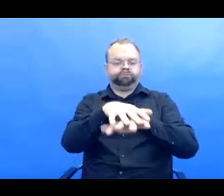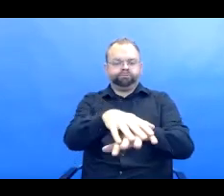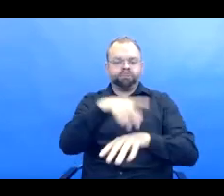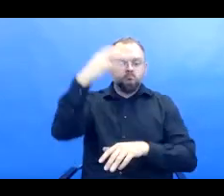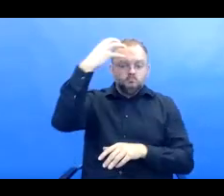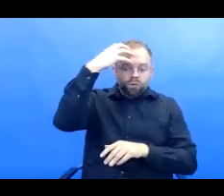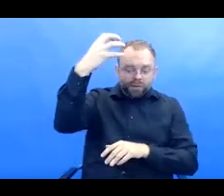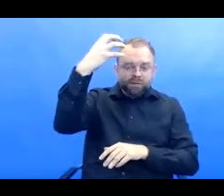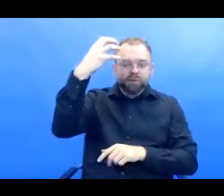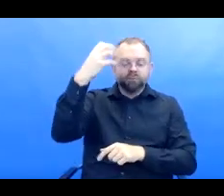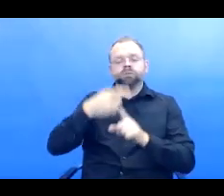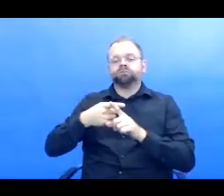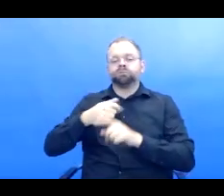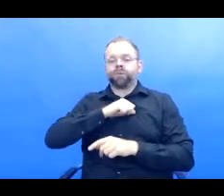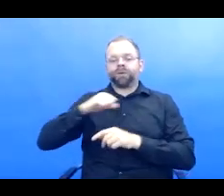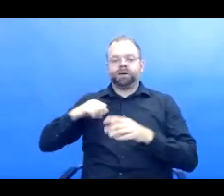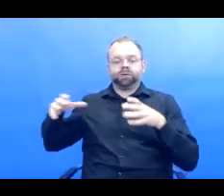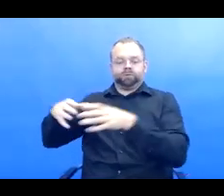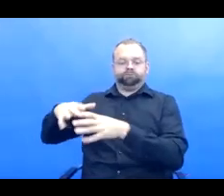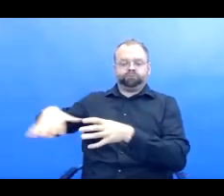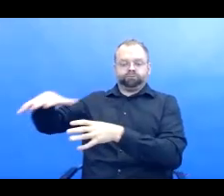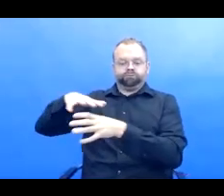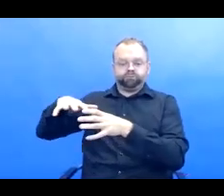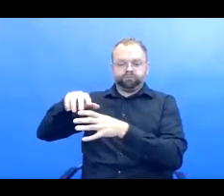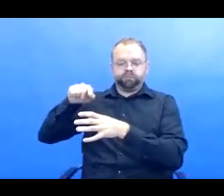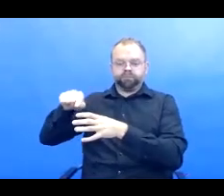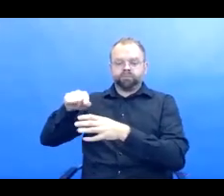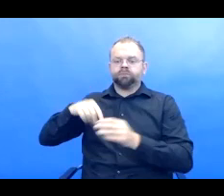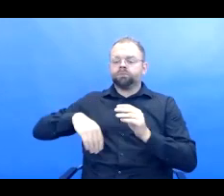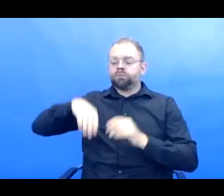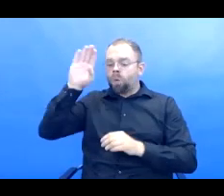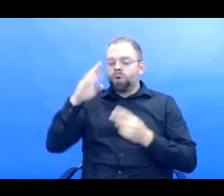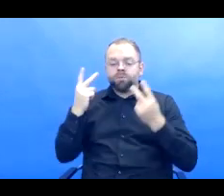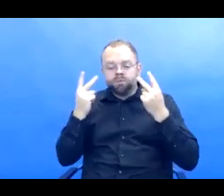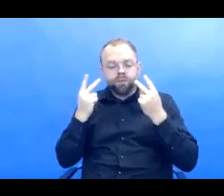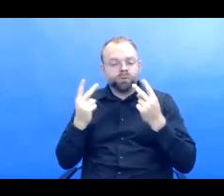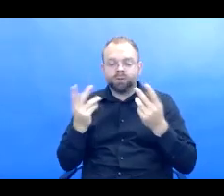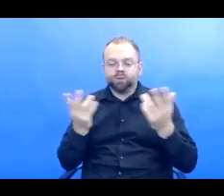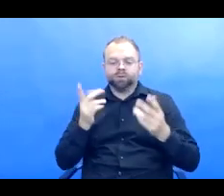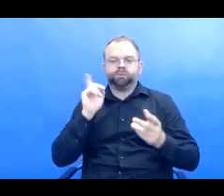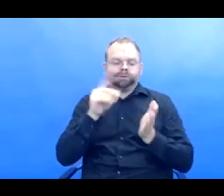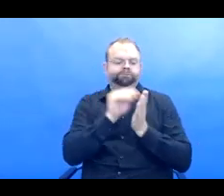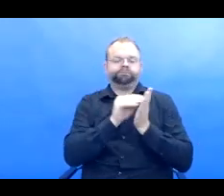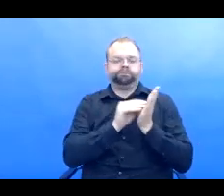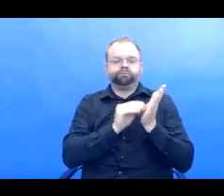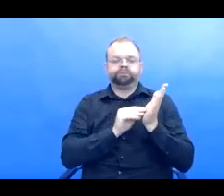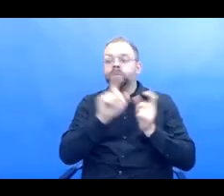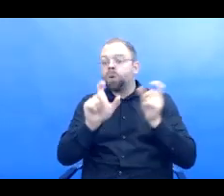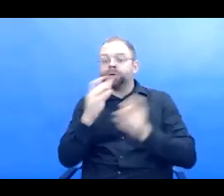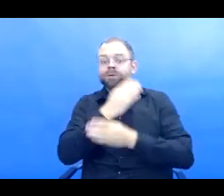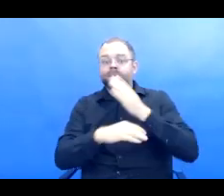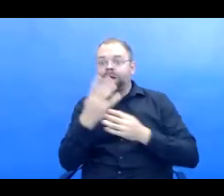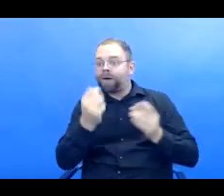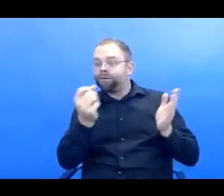Persons of Kenya. And over the years, the umbrella body has really tried to bring all